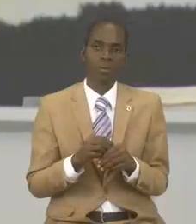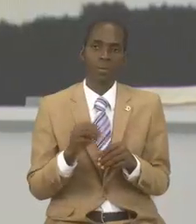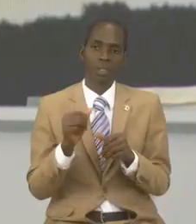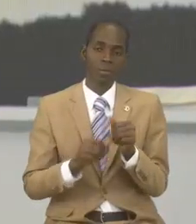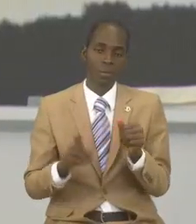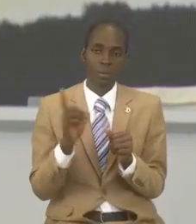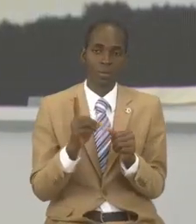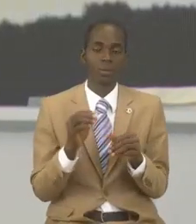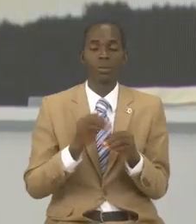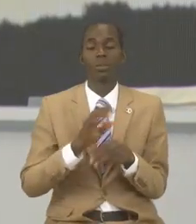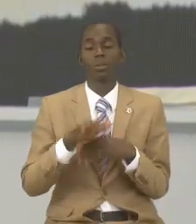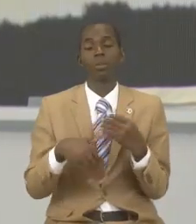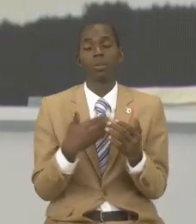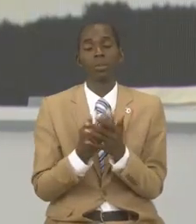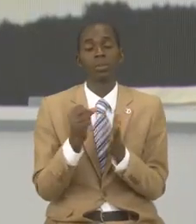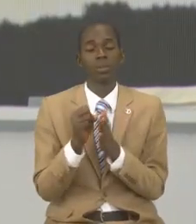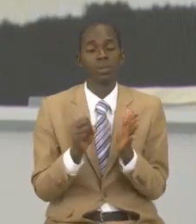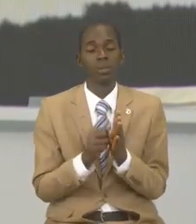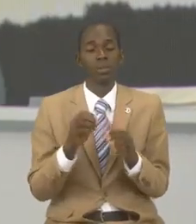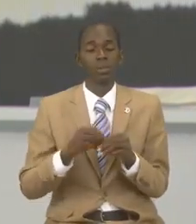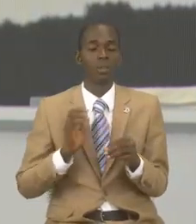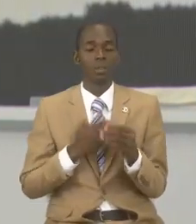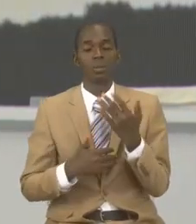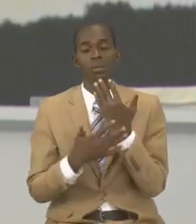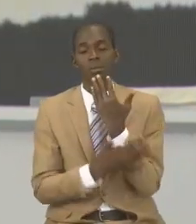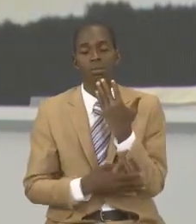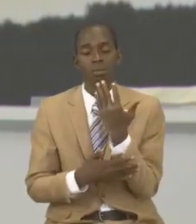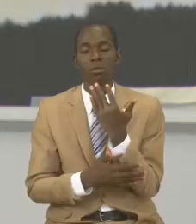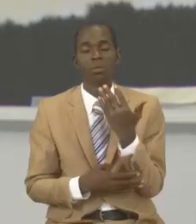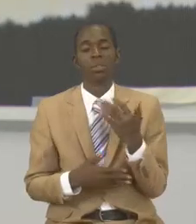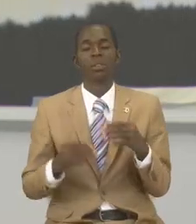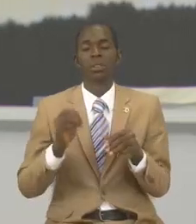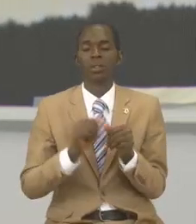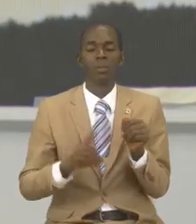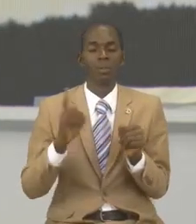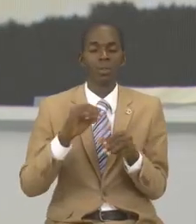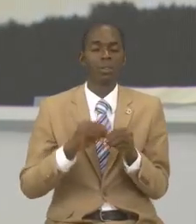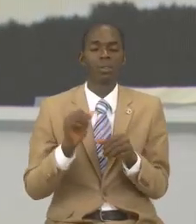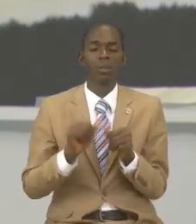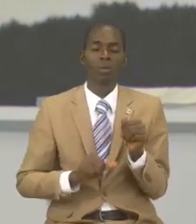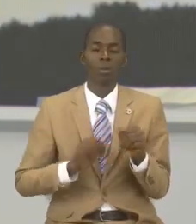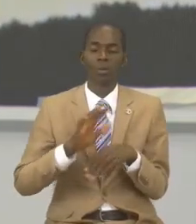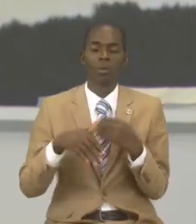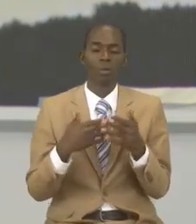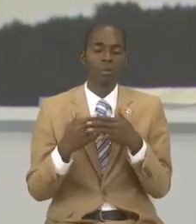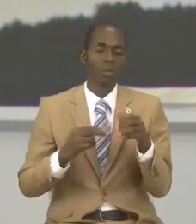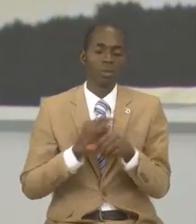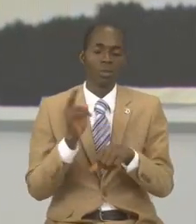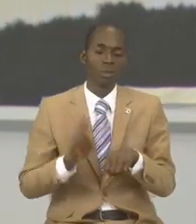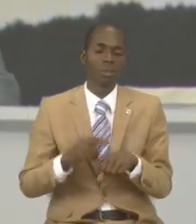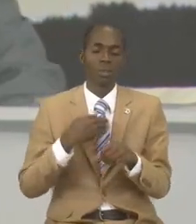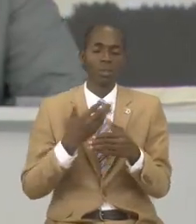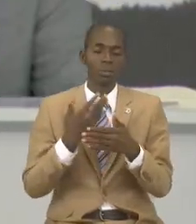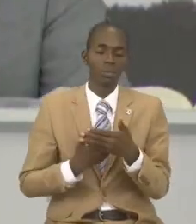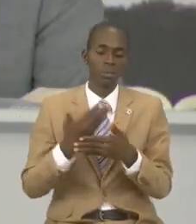over in every state in our country, all over in every nation in Africa and beyond